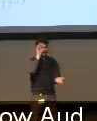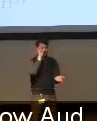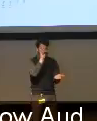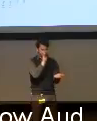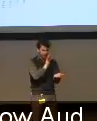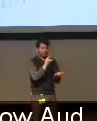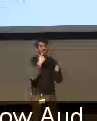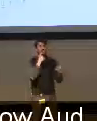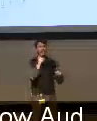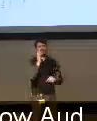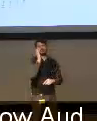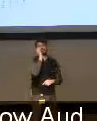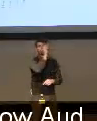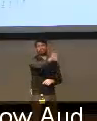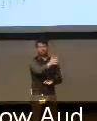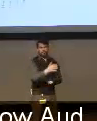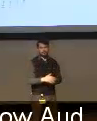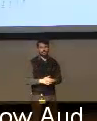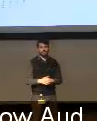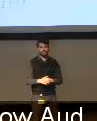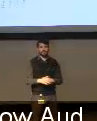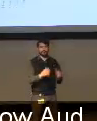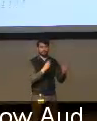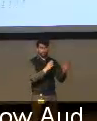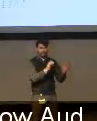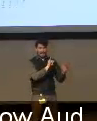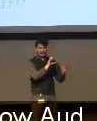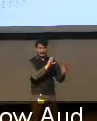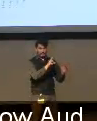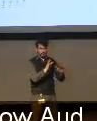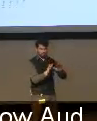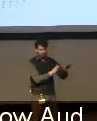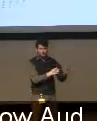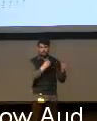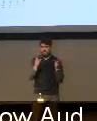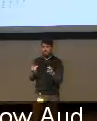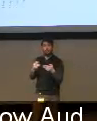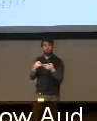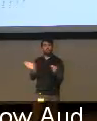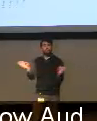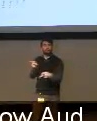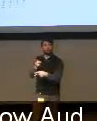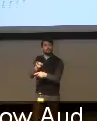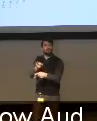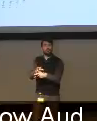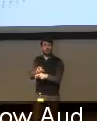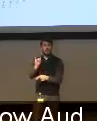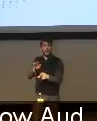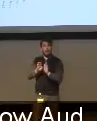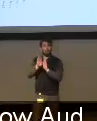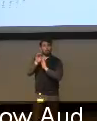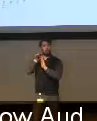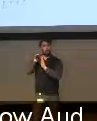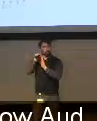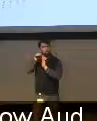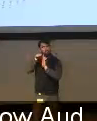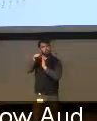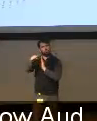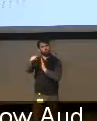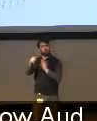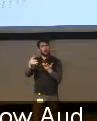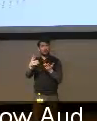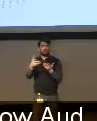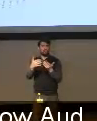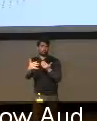When we look to general care outside of the ICU, this curve is relatively flat, if not slightly decreasing